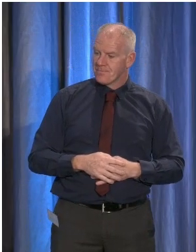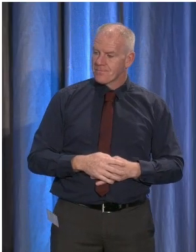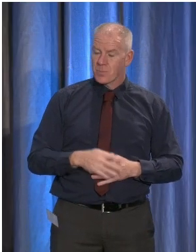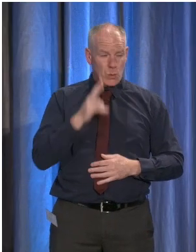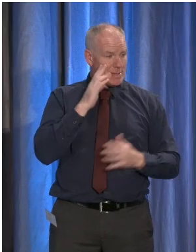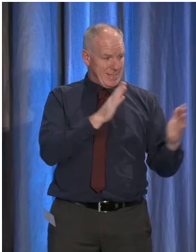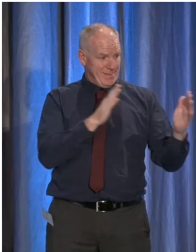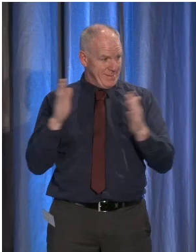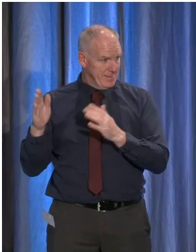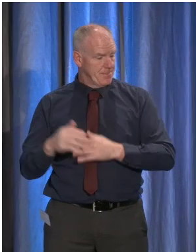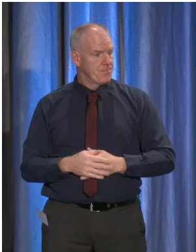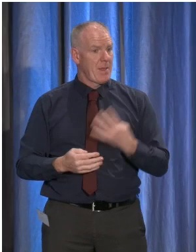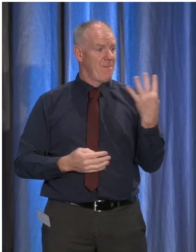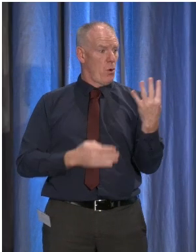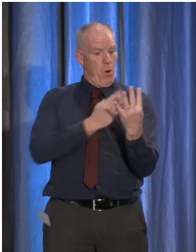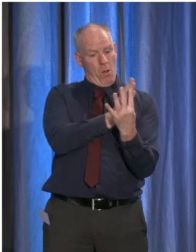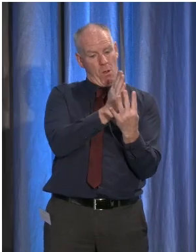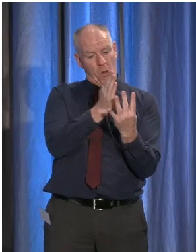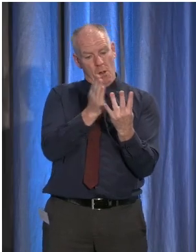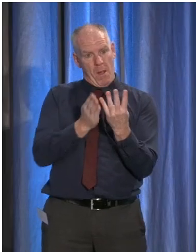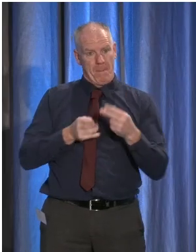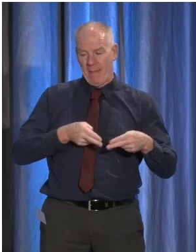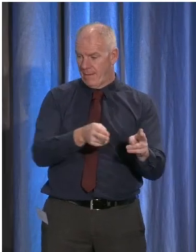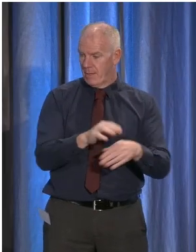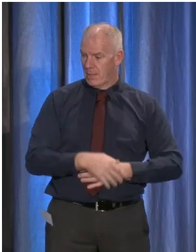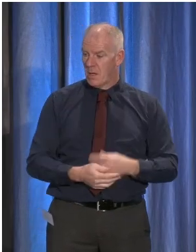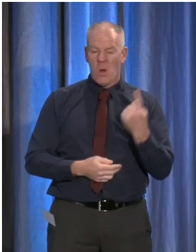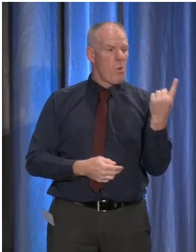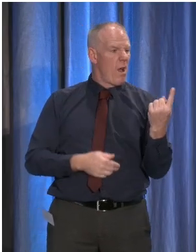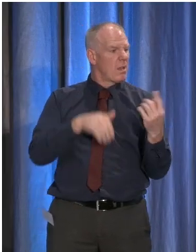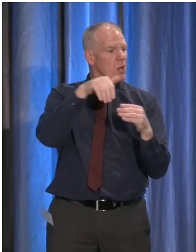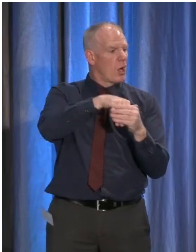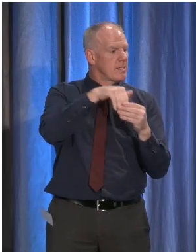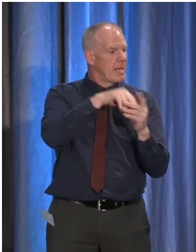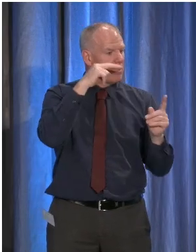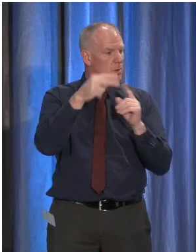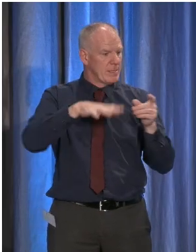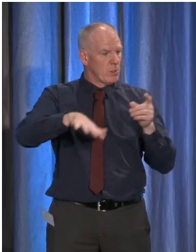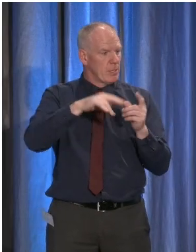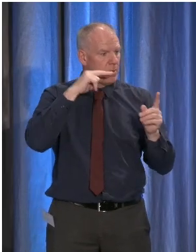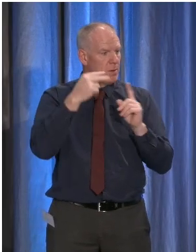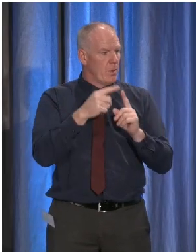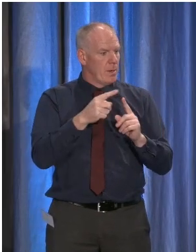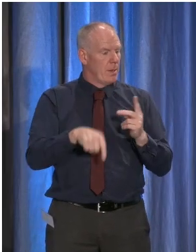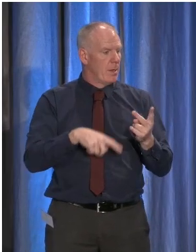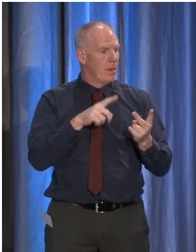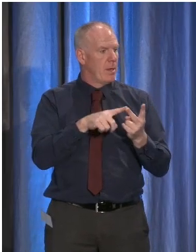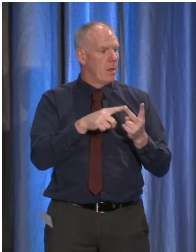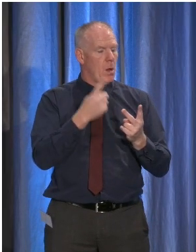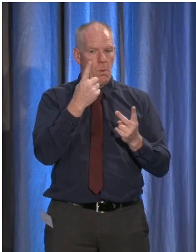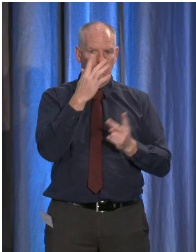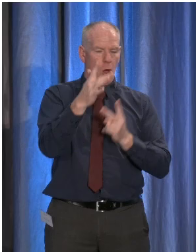you'll see that our study involved 4 methods. One was a contextual review, one was an